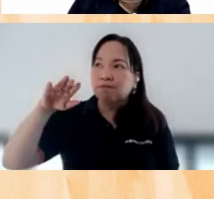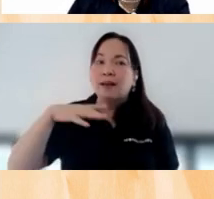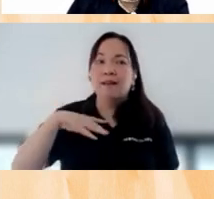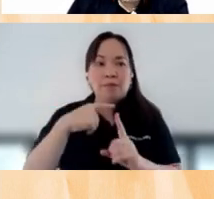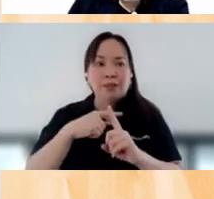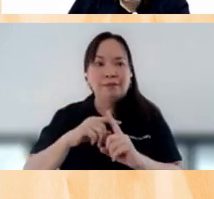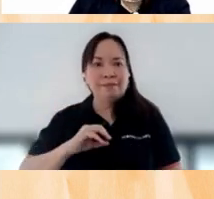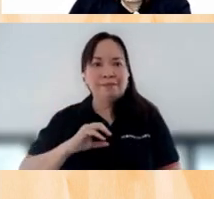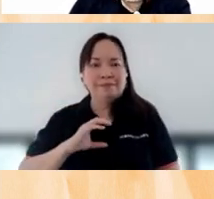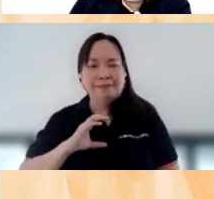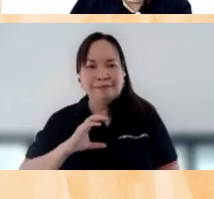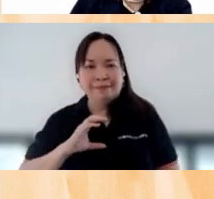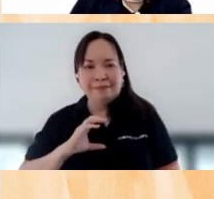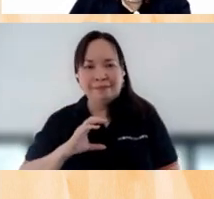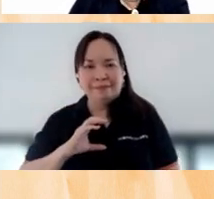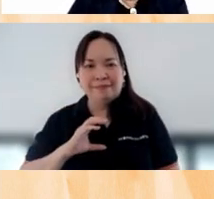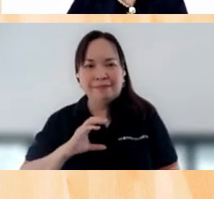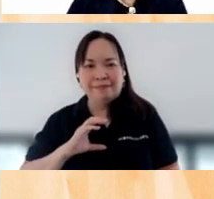the family and the environment.